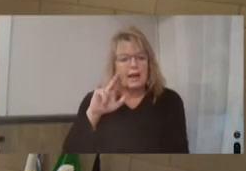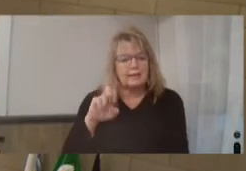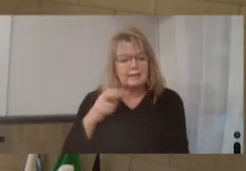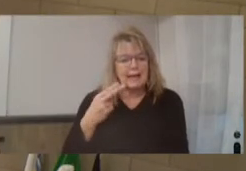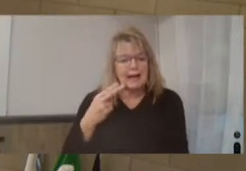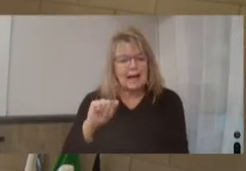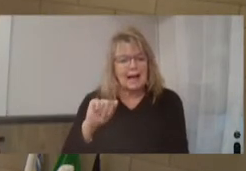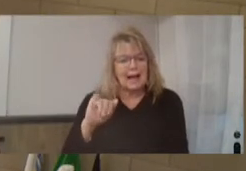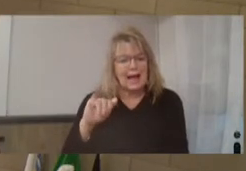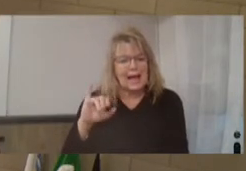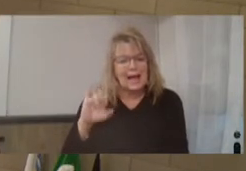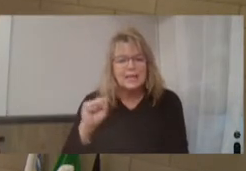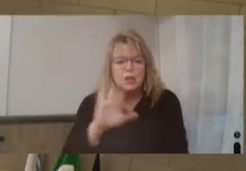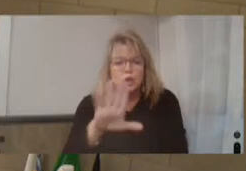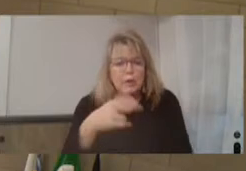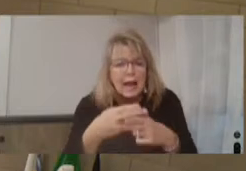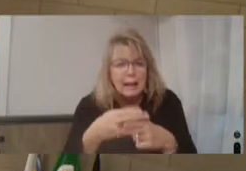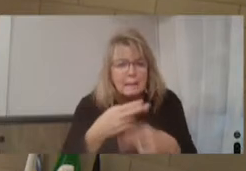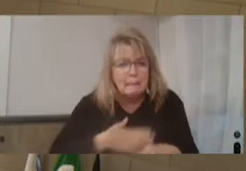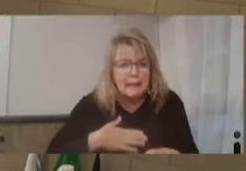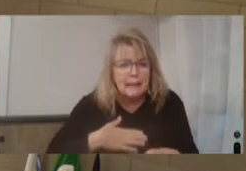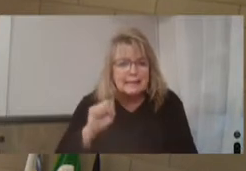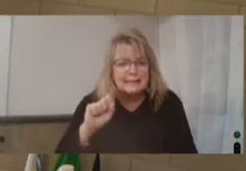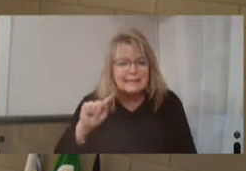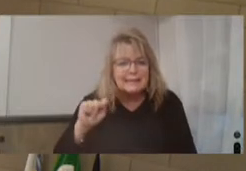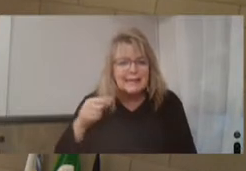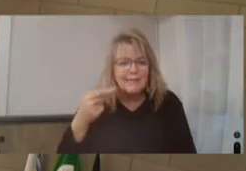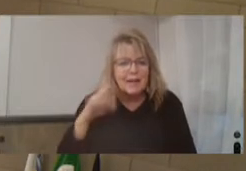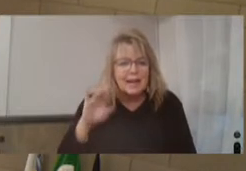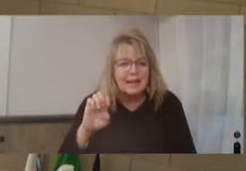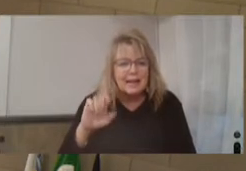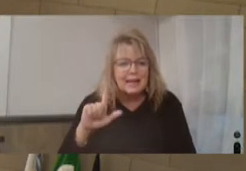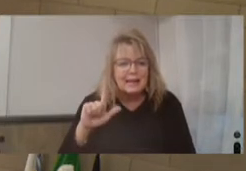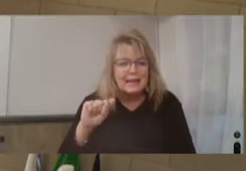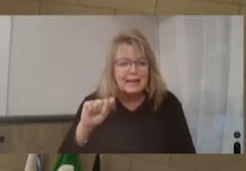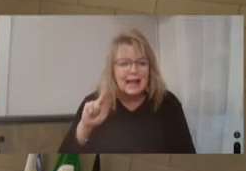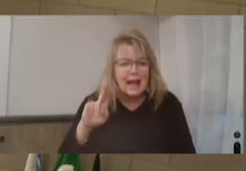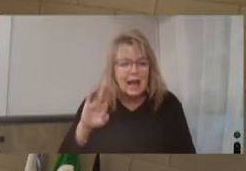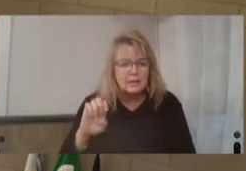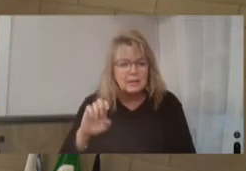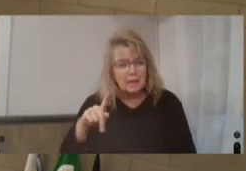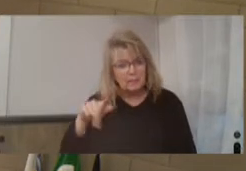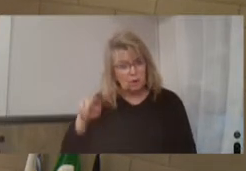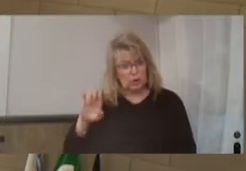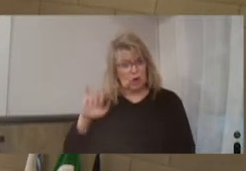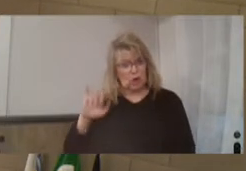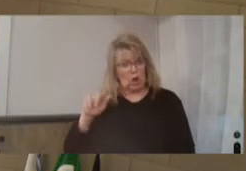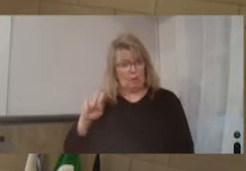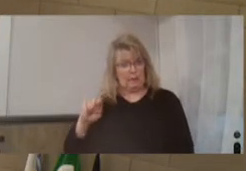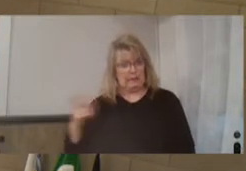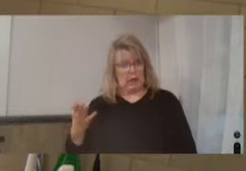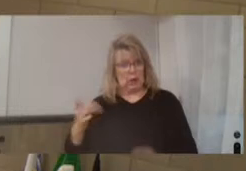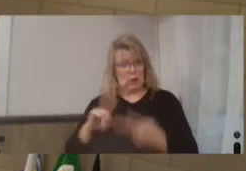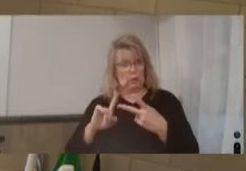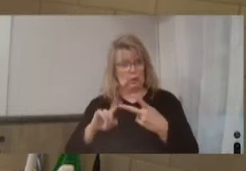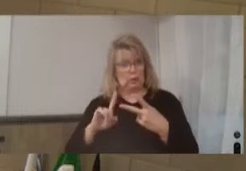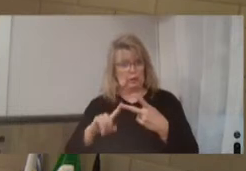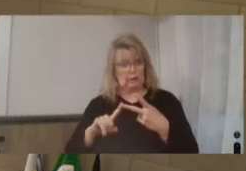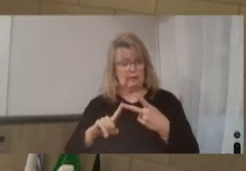Give me your name, please. Stephanie Laws. All right. Is Patrice Coleman available? All right,